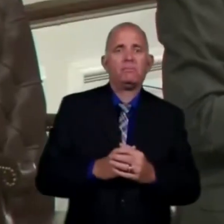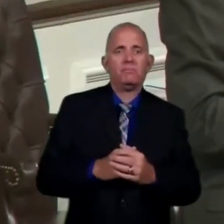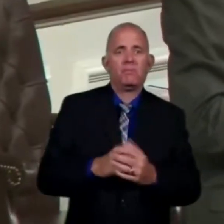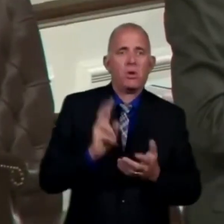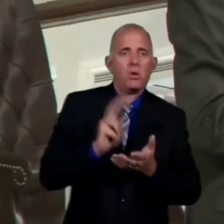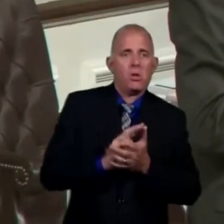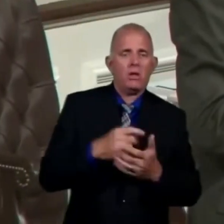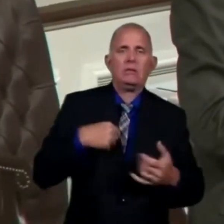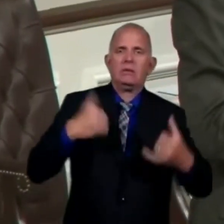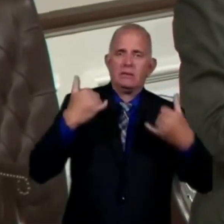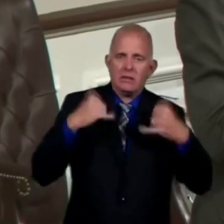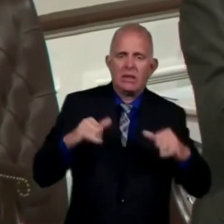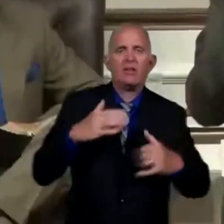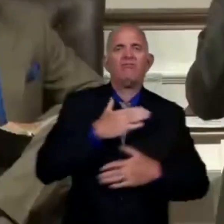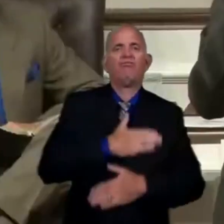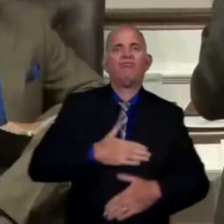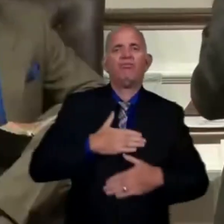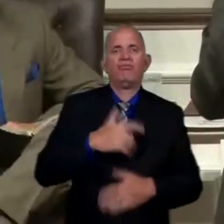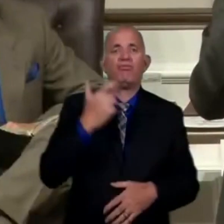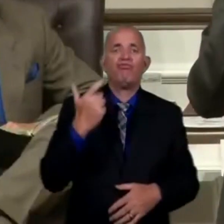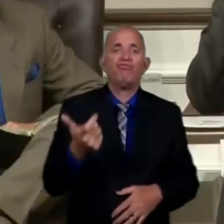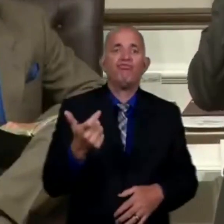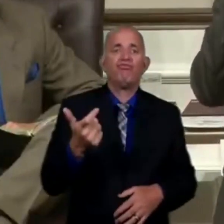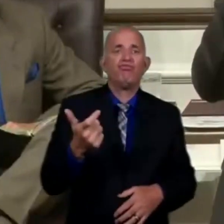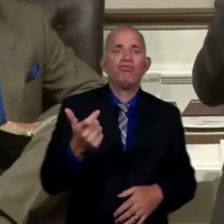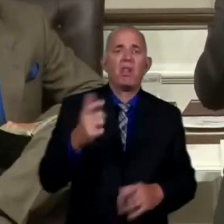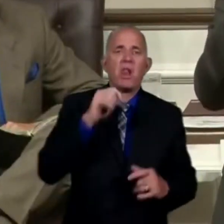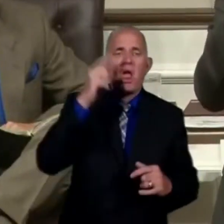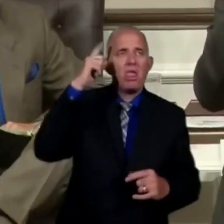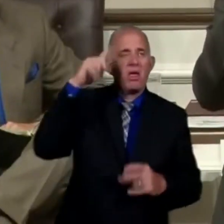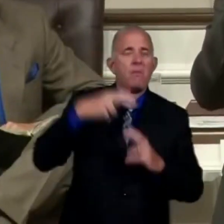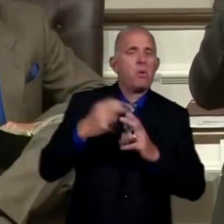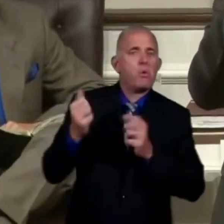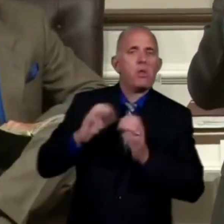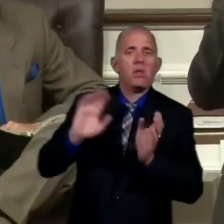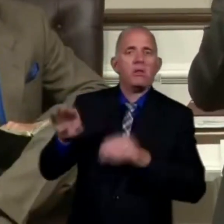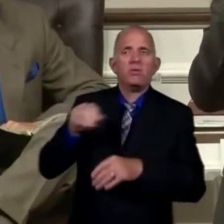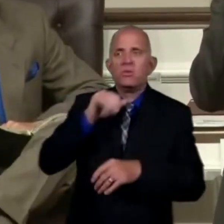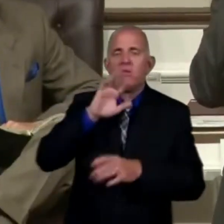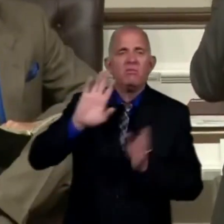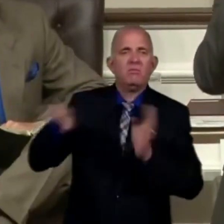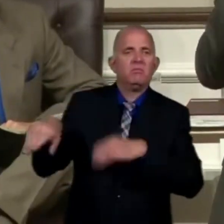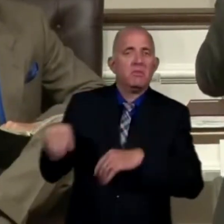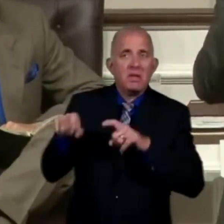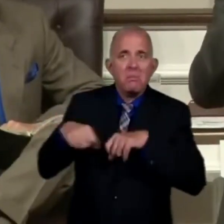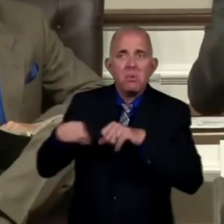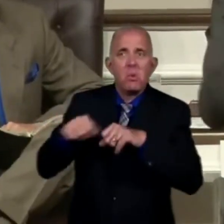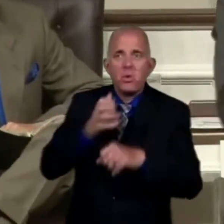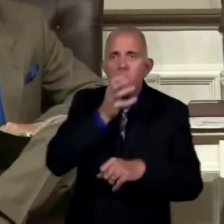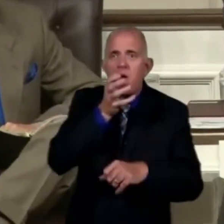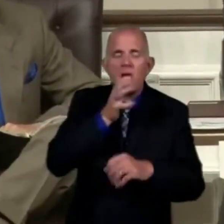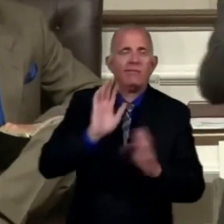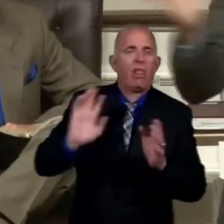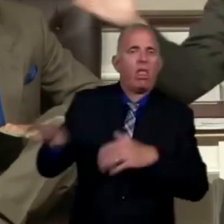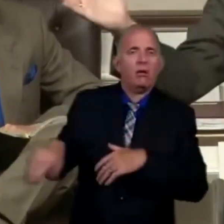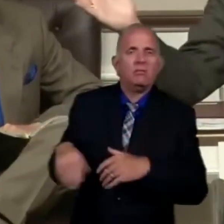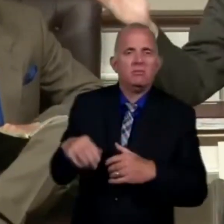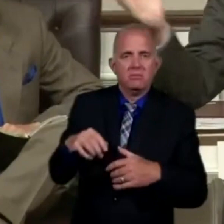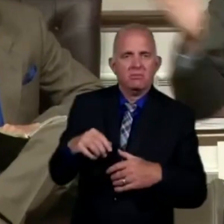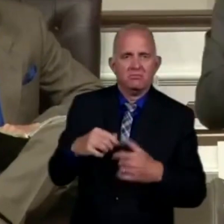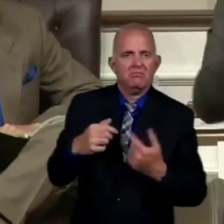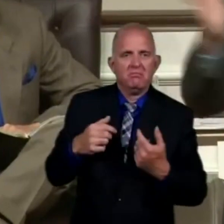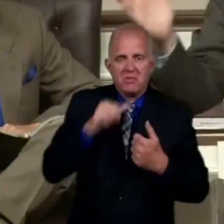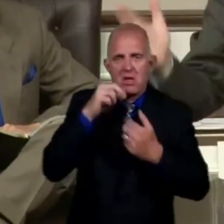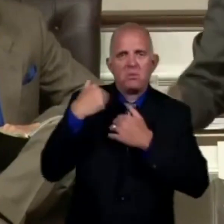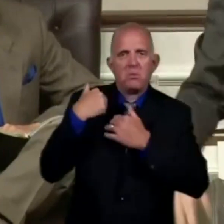time. I didn't think about my car being dirty. I didn't think about mowing my grass. I didn't think about any other responsibility. Just watch a football